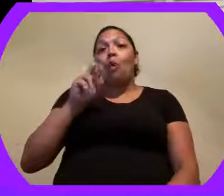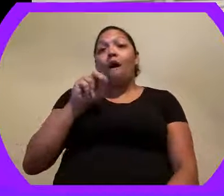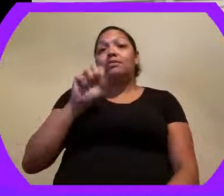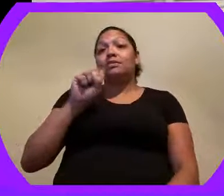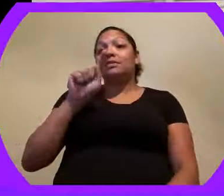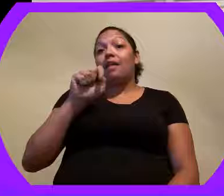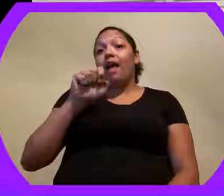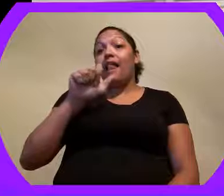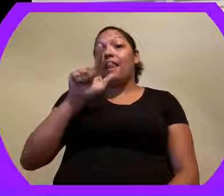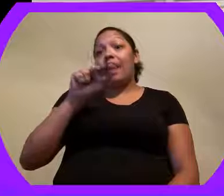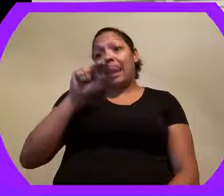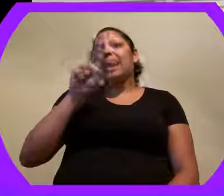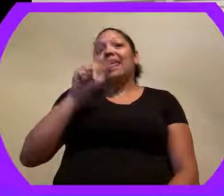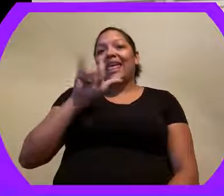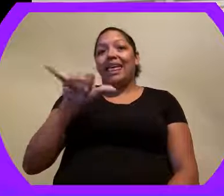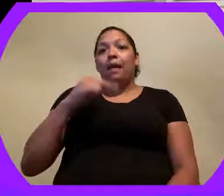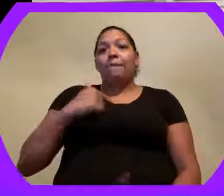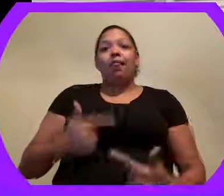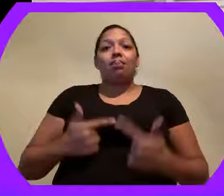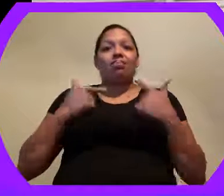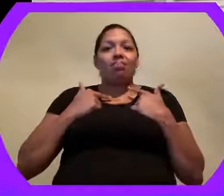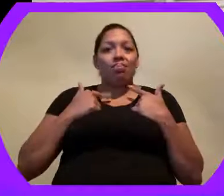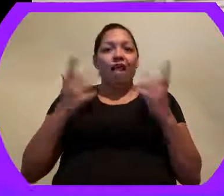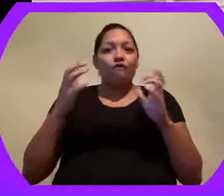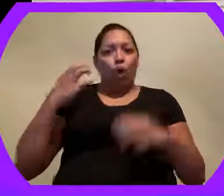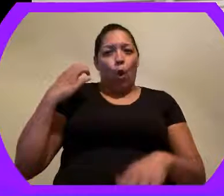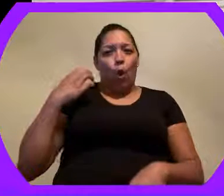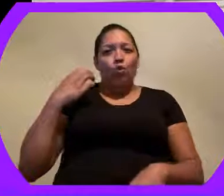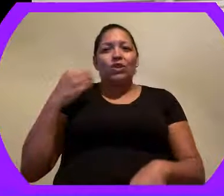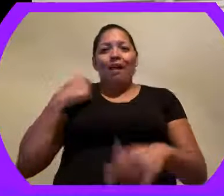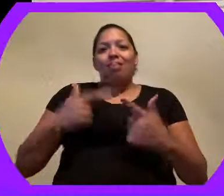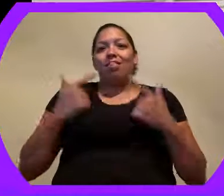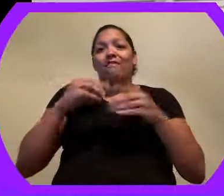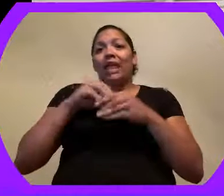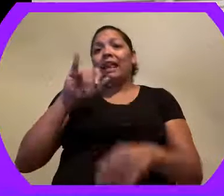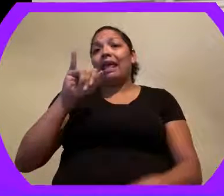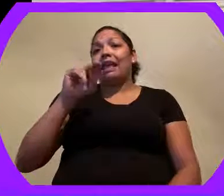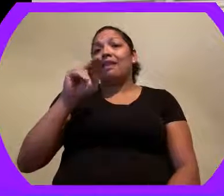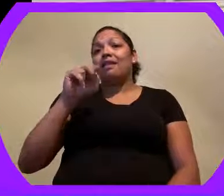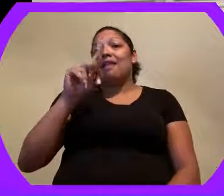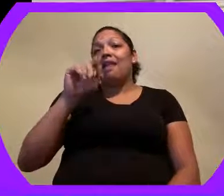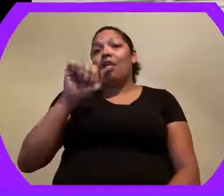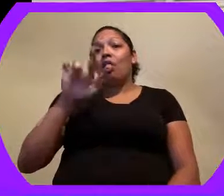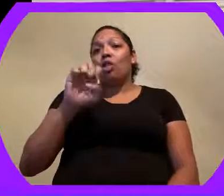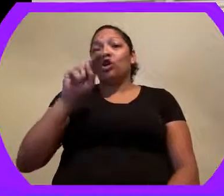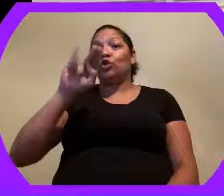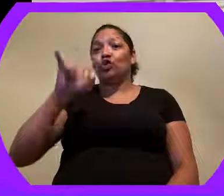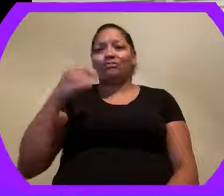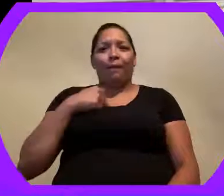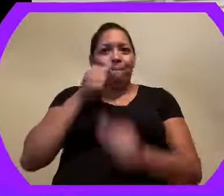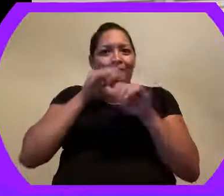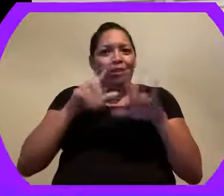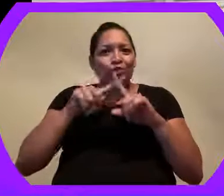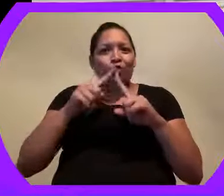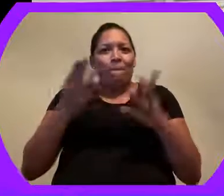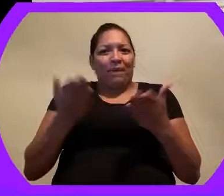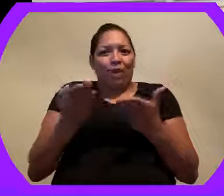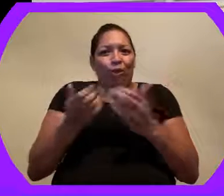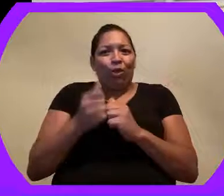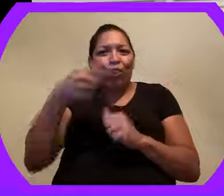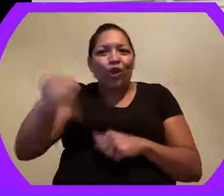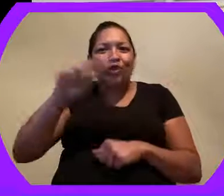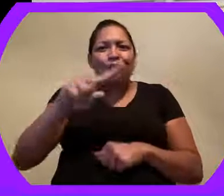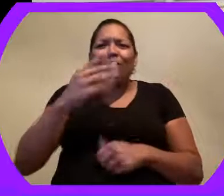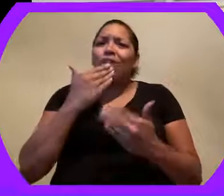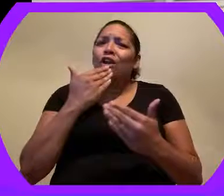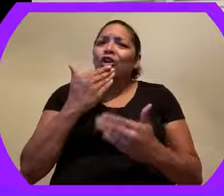Ryan Stanley. I am a professional life coach, certified life and leadership coach, living in Annandale, New Jersey. Super